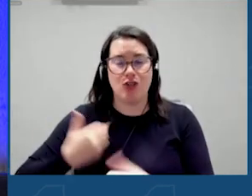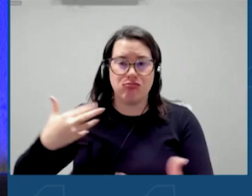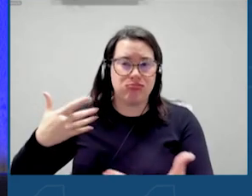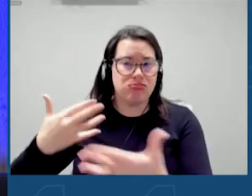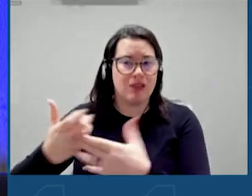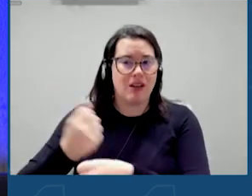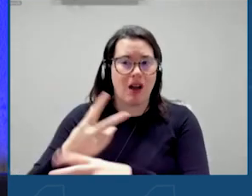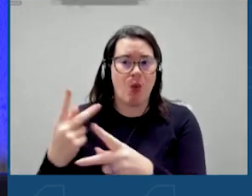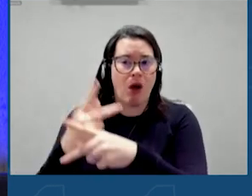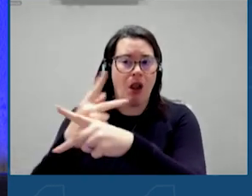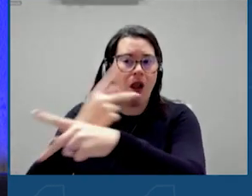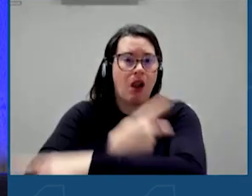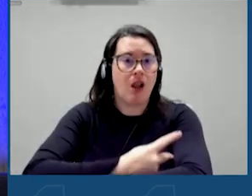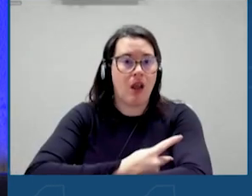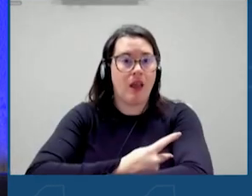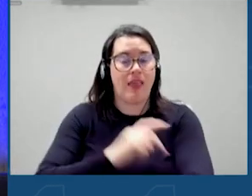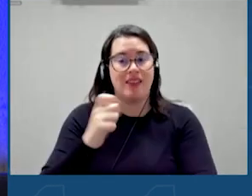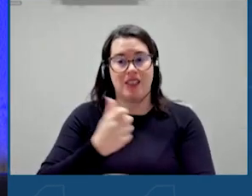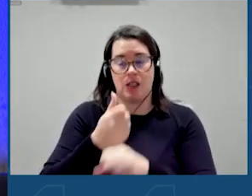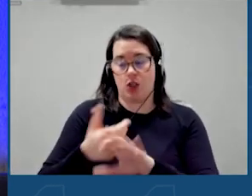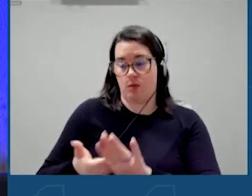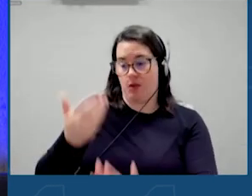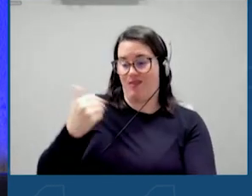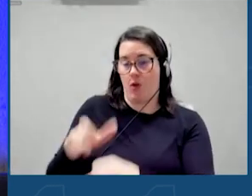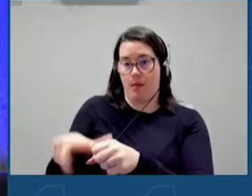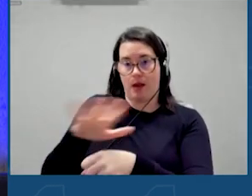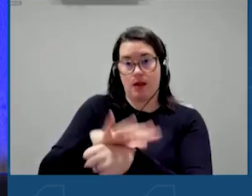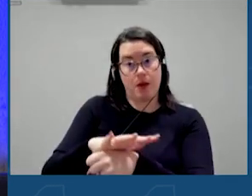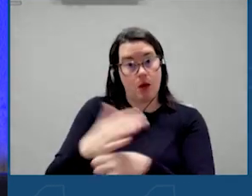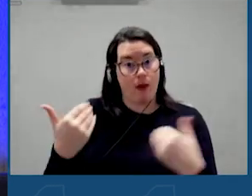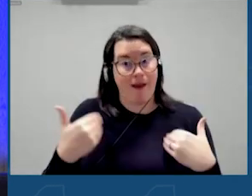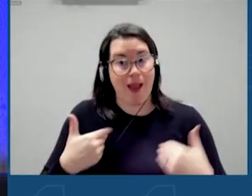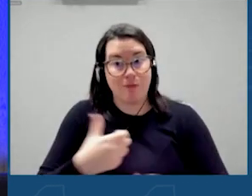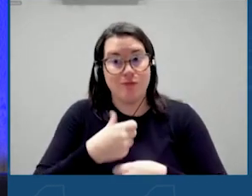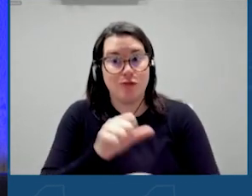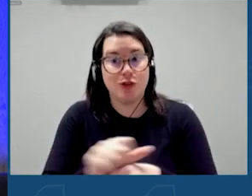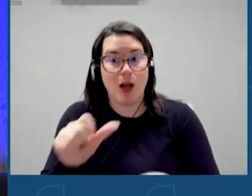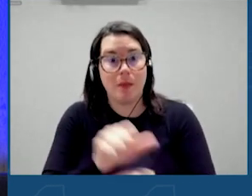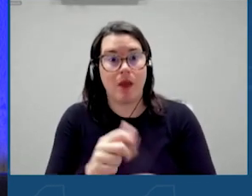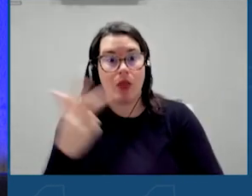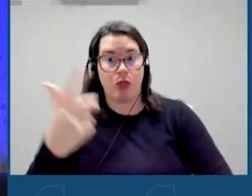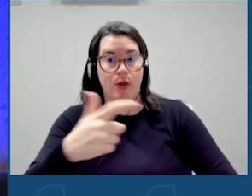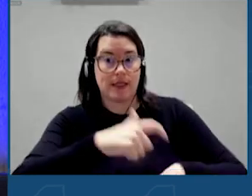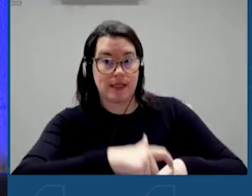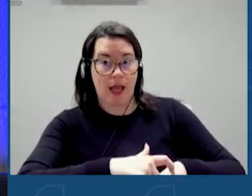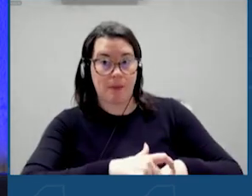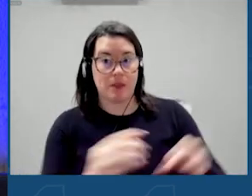before the pandemic, we created jobs at 3 times the rate of housing units,